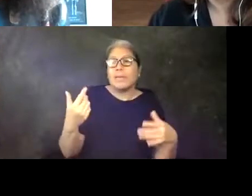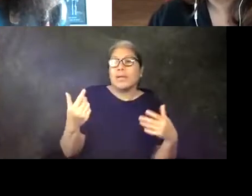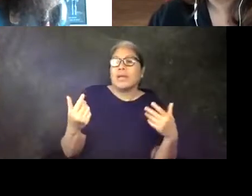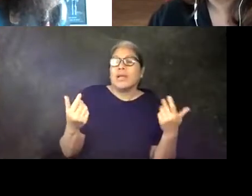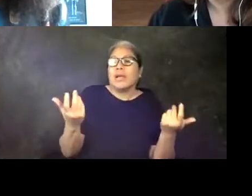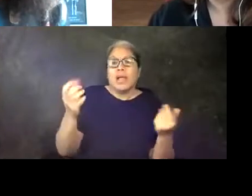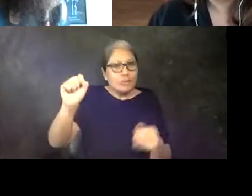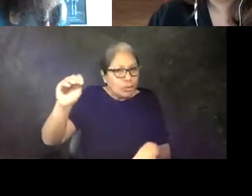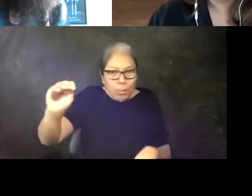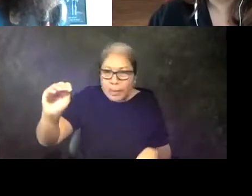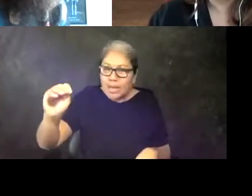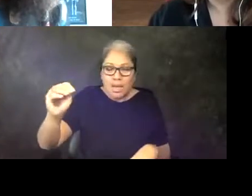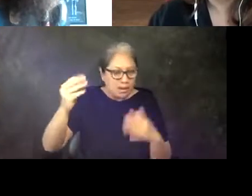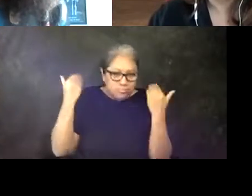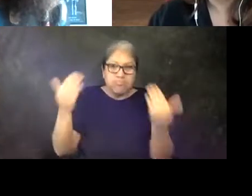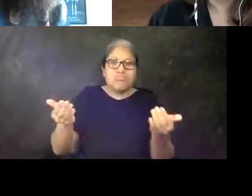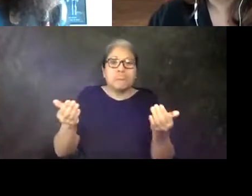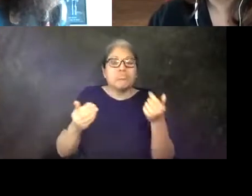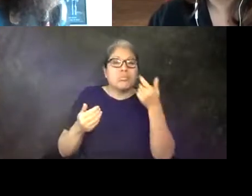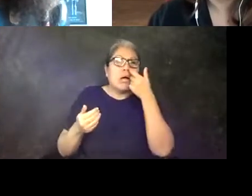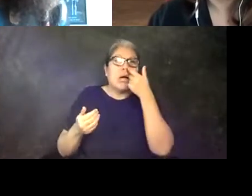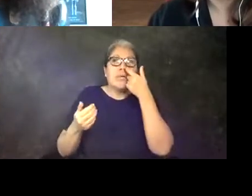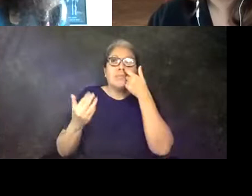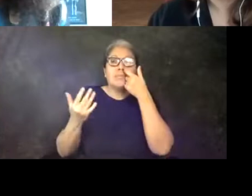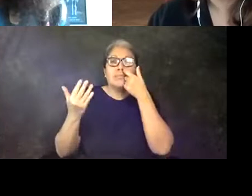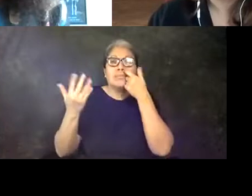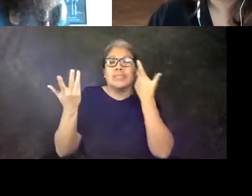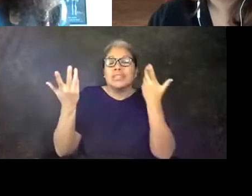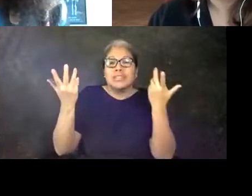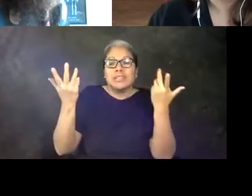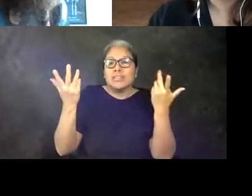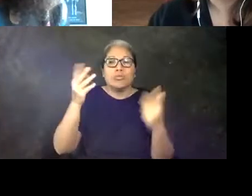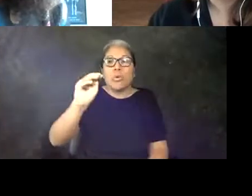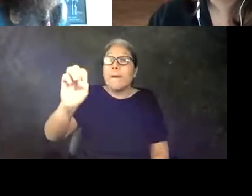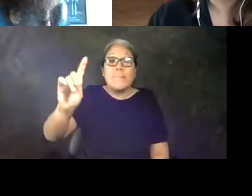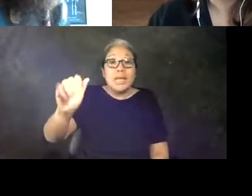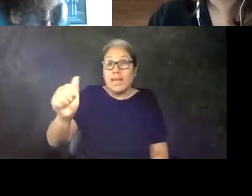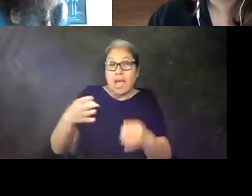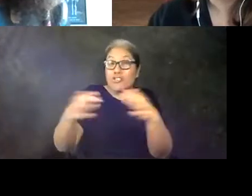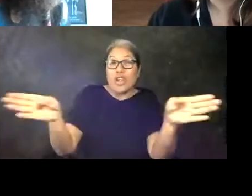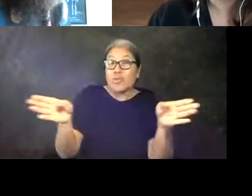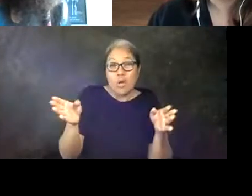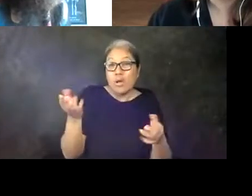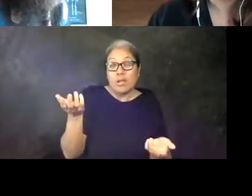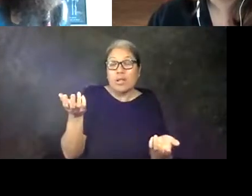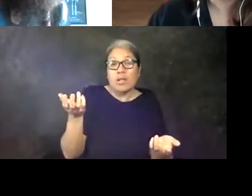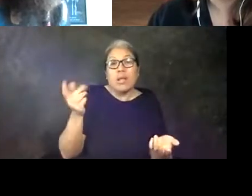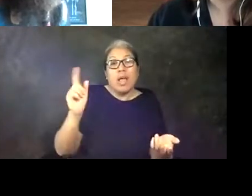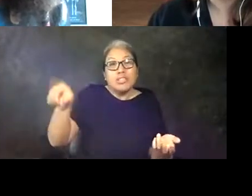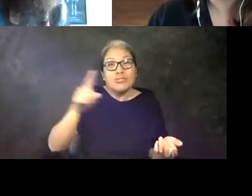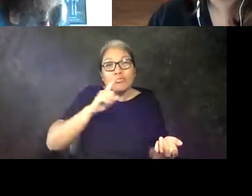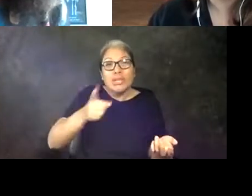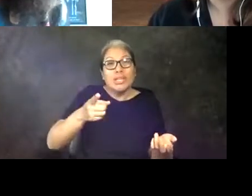Social media or in the media in general, that that just really just